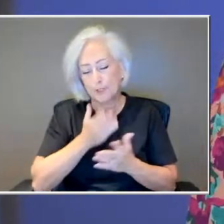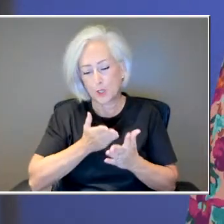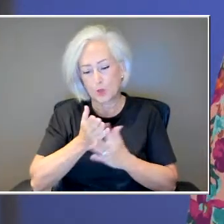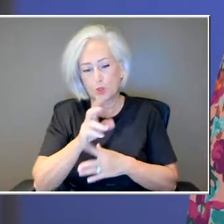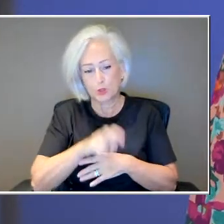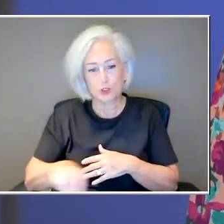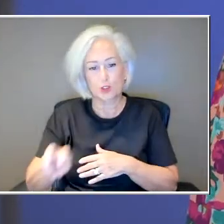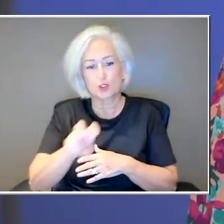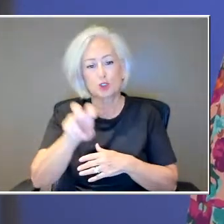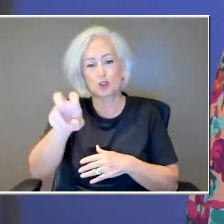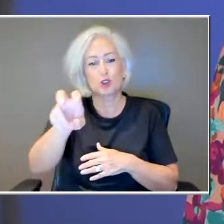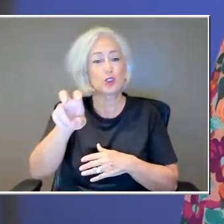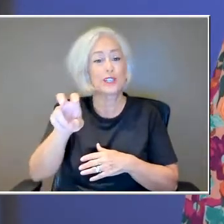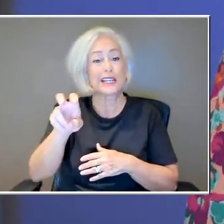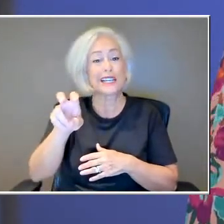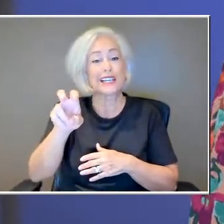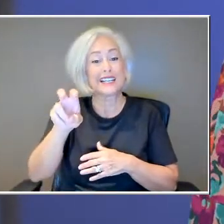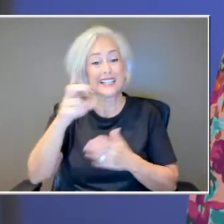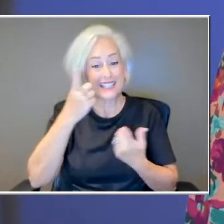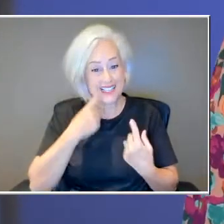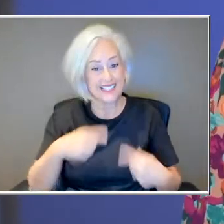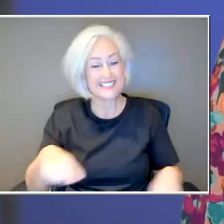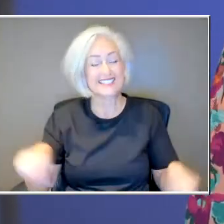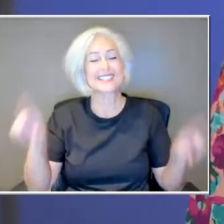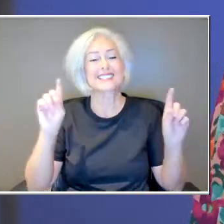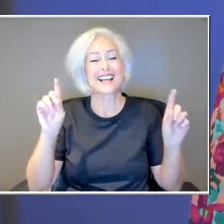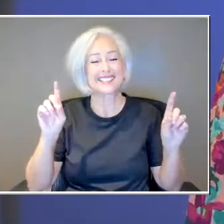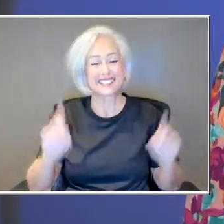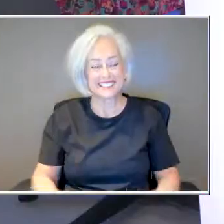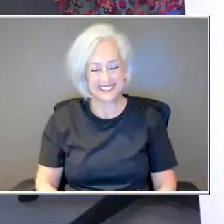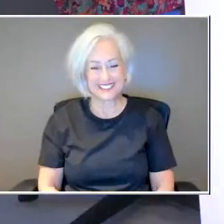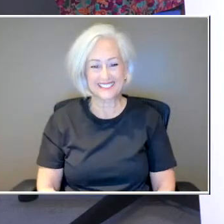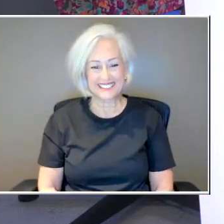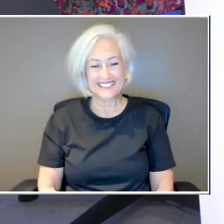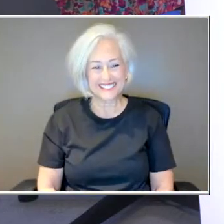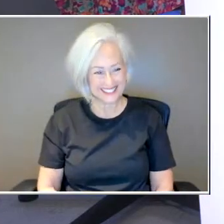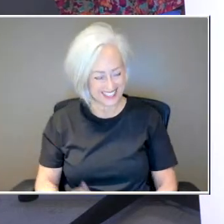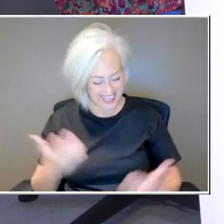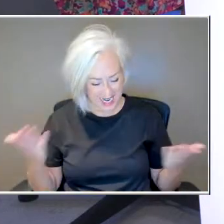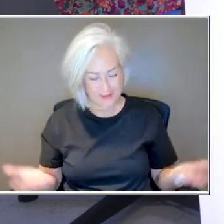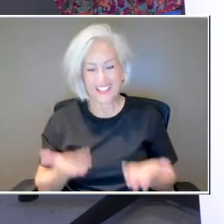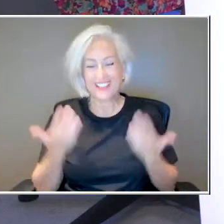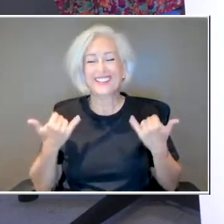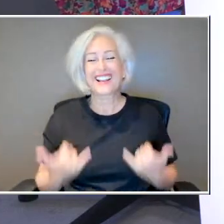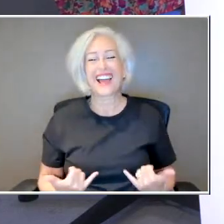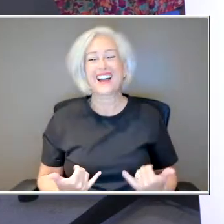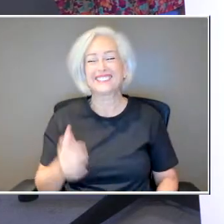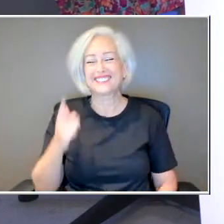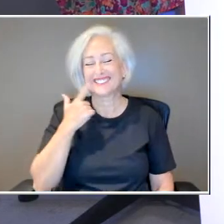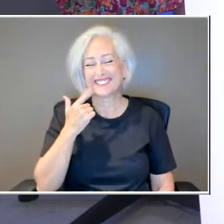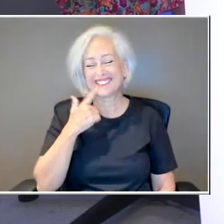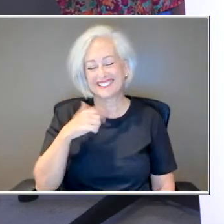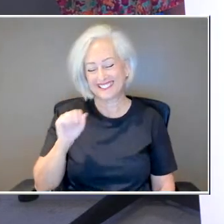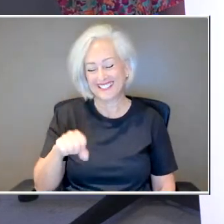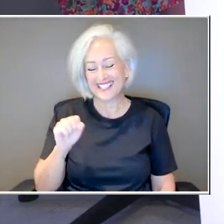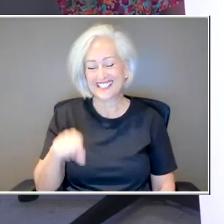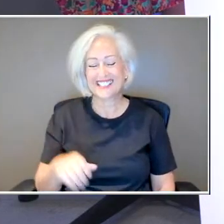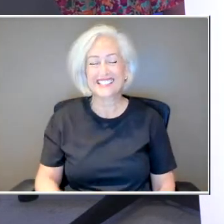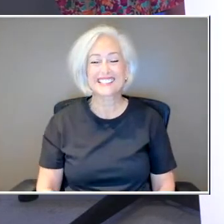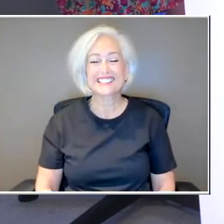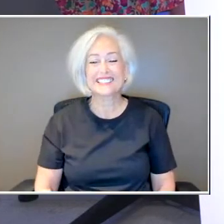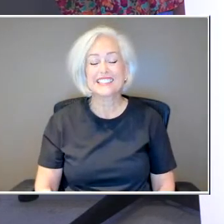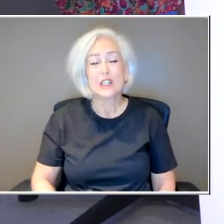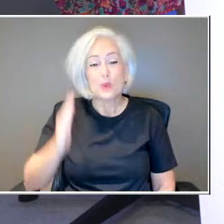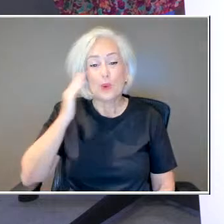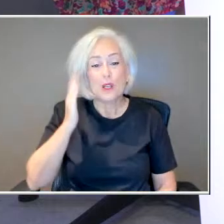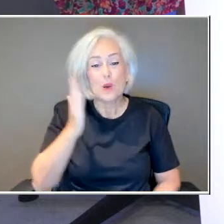out really great from it. And here you are. And here I am. Here you are. We like that. Yeah. We know that some of you may have some